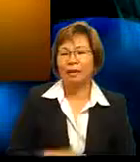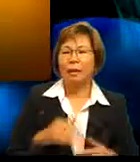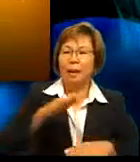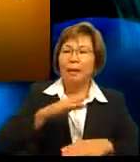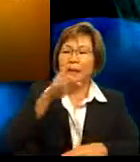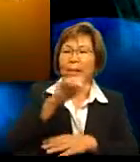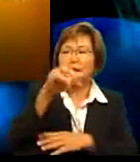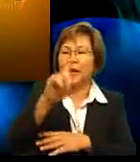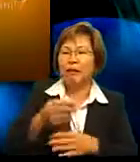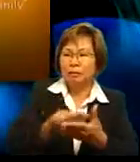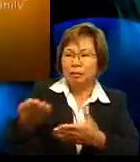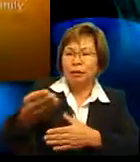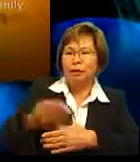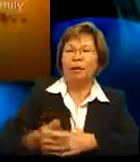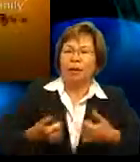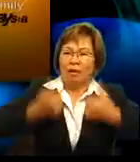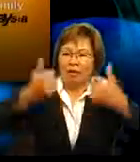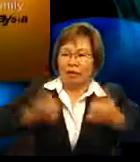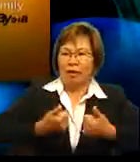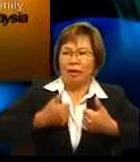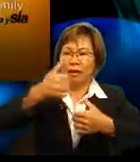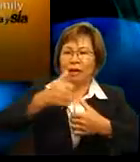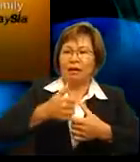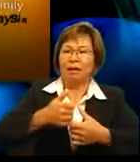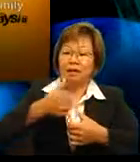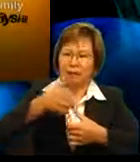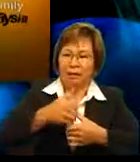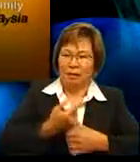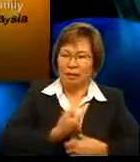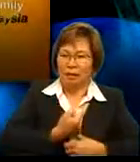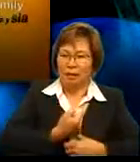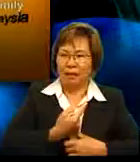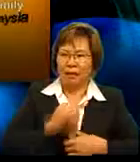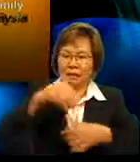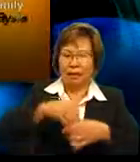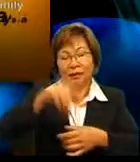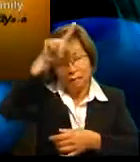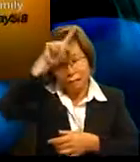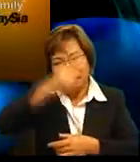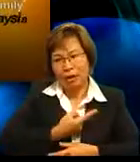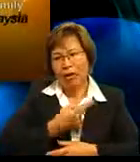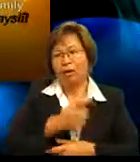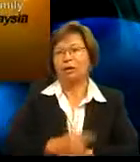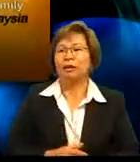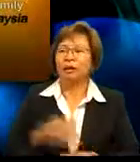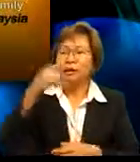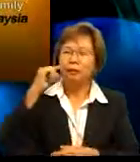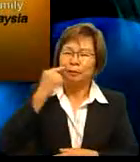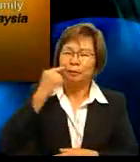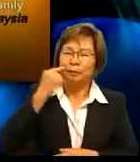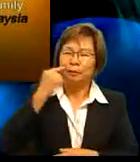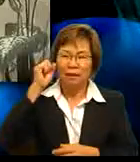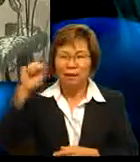Malik spends Hari Raya at Idul Fitri alone, so he misses his family and friends back in